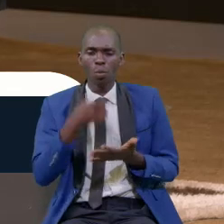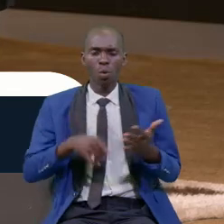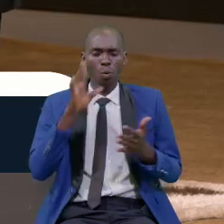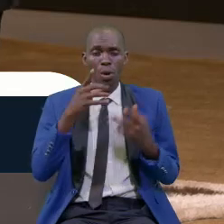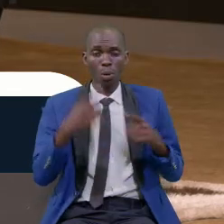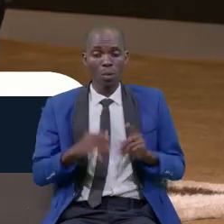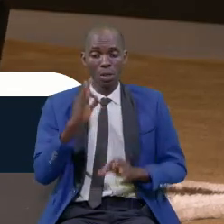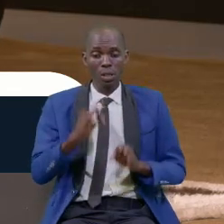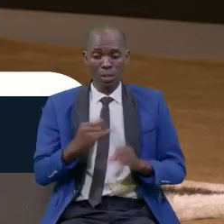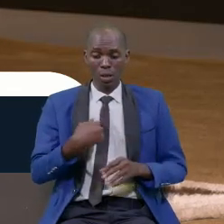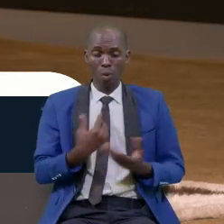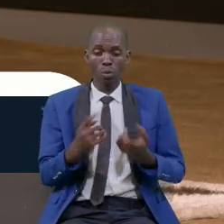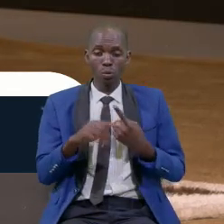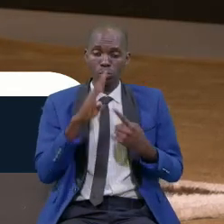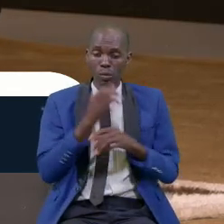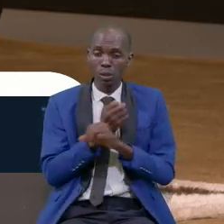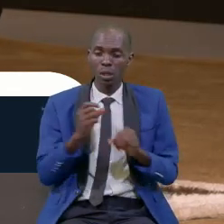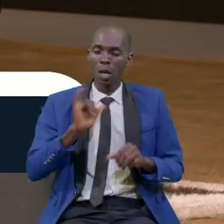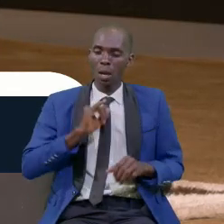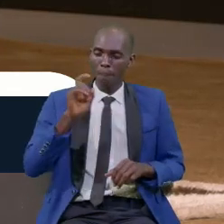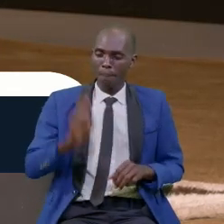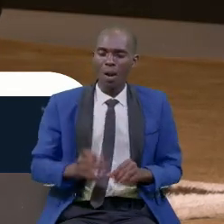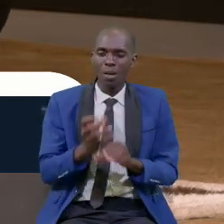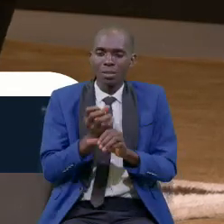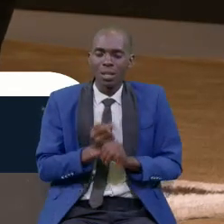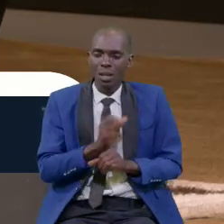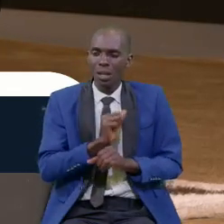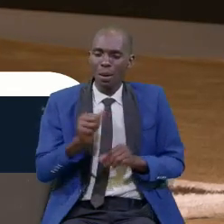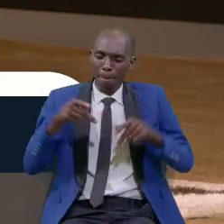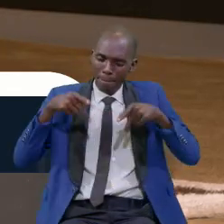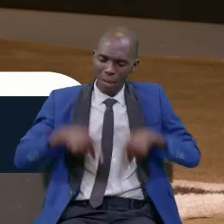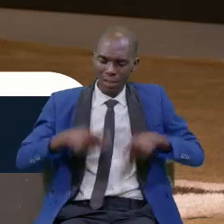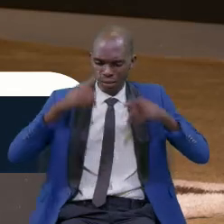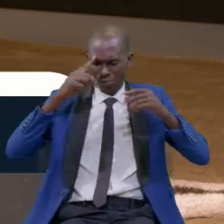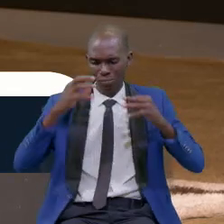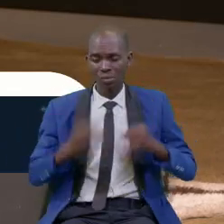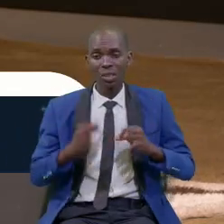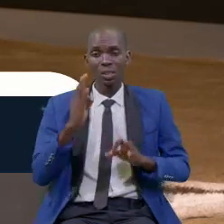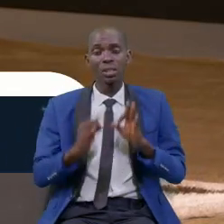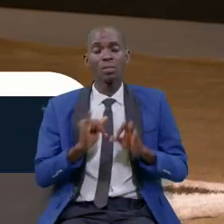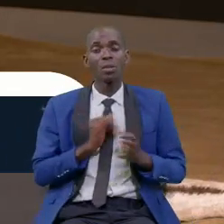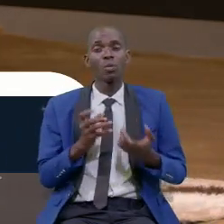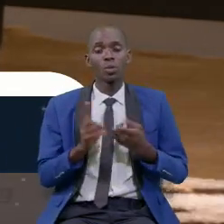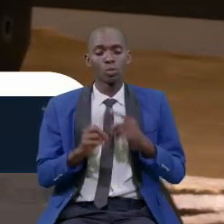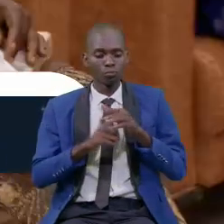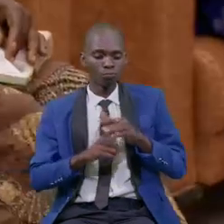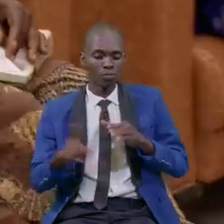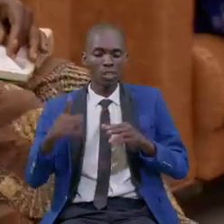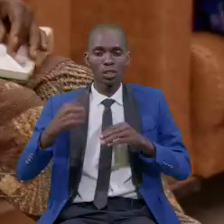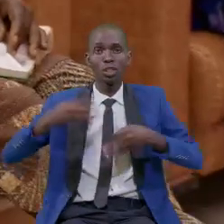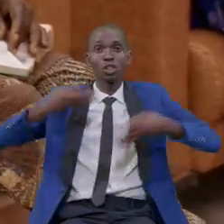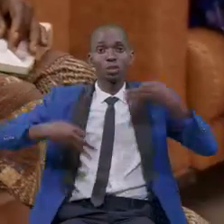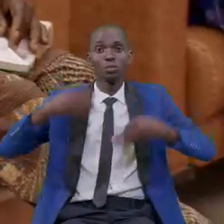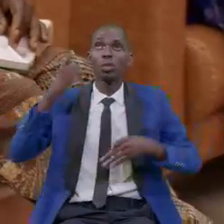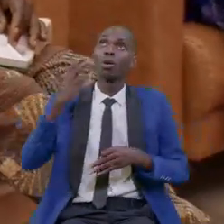be saved, I must make a personal decision. If I'm going to escape the judgment of God, I'm going